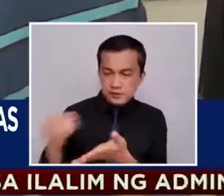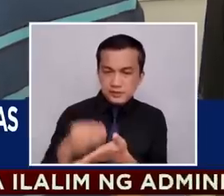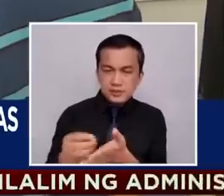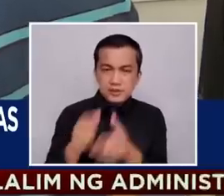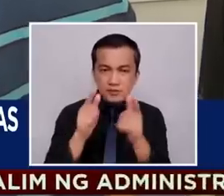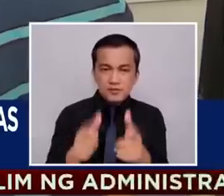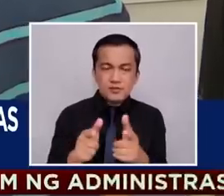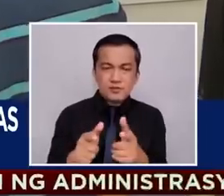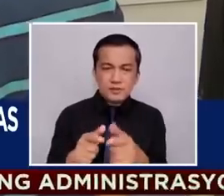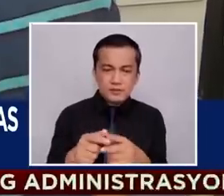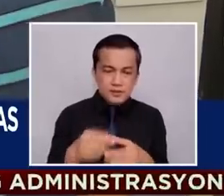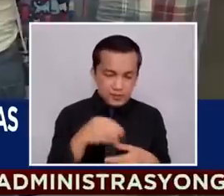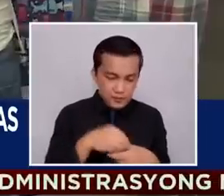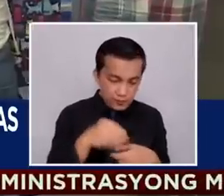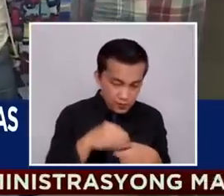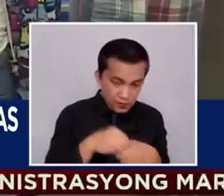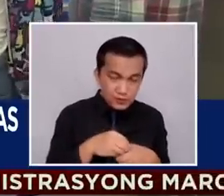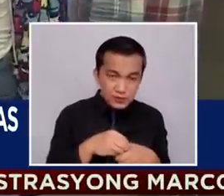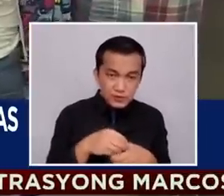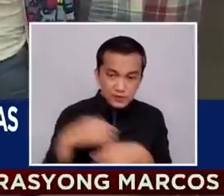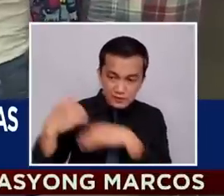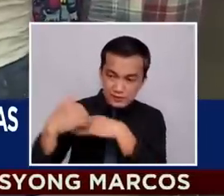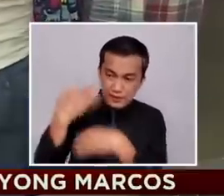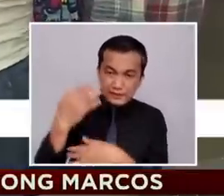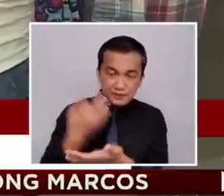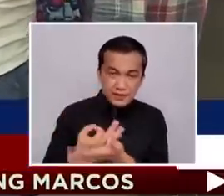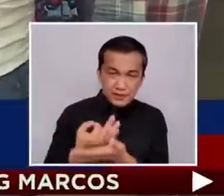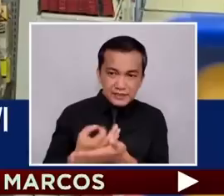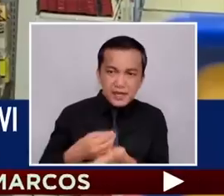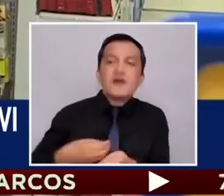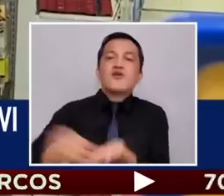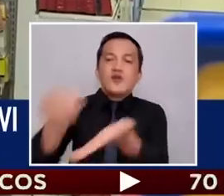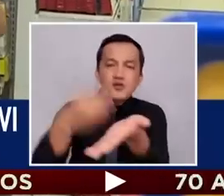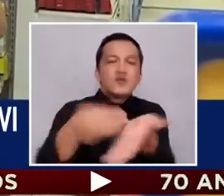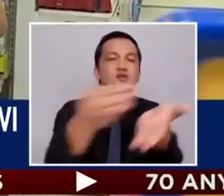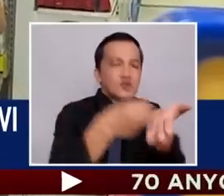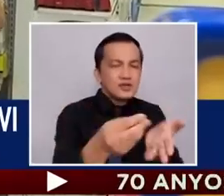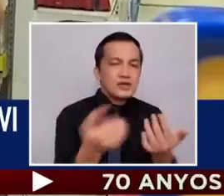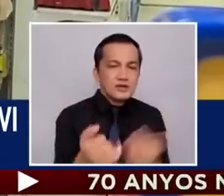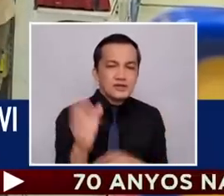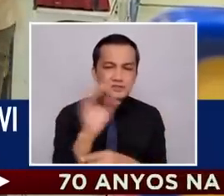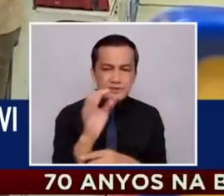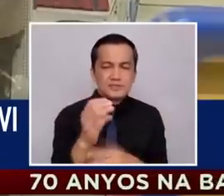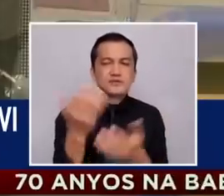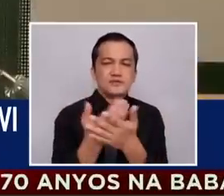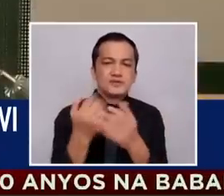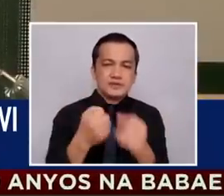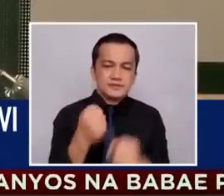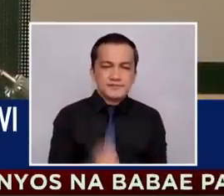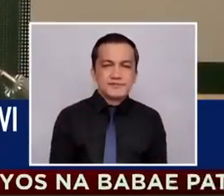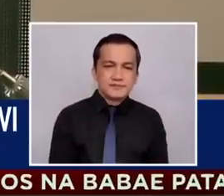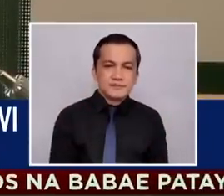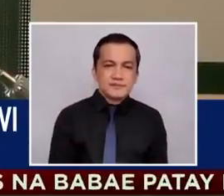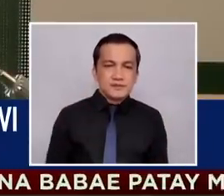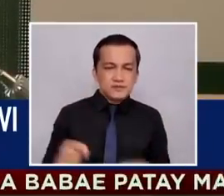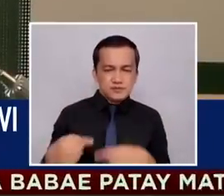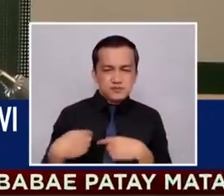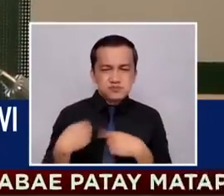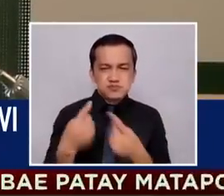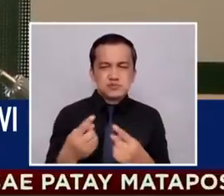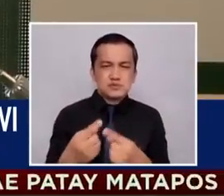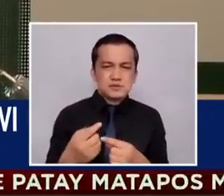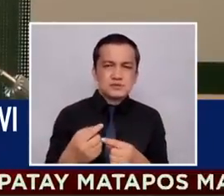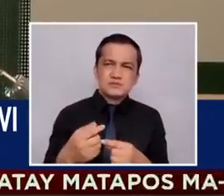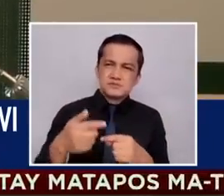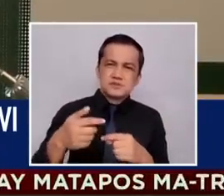mga ipon, pati ang mga parating na remittances sa gastos ngayong Pasko at bagong taon. This might last for another quarter or